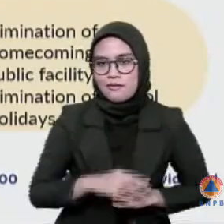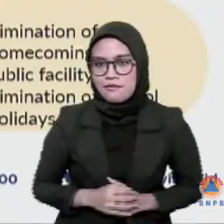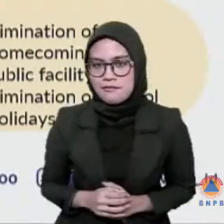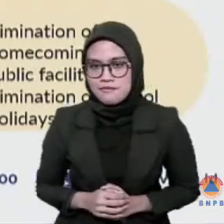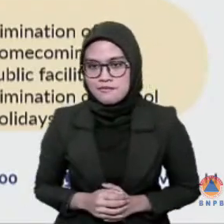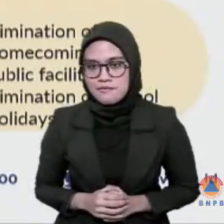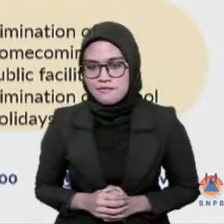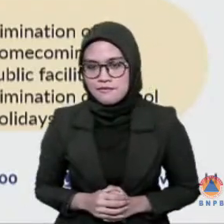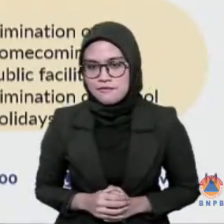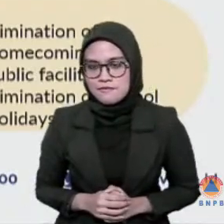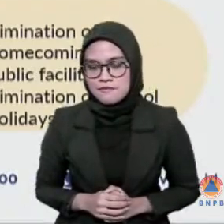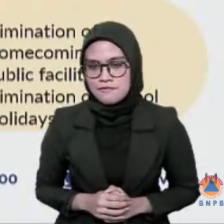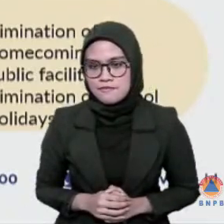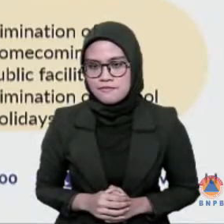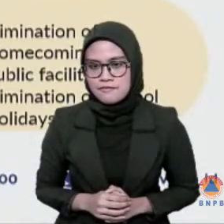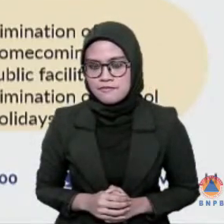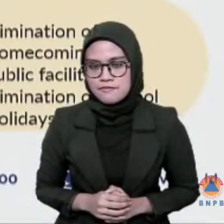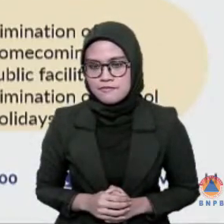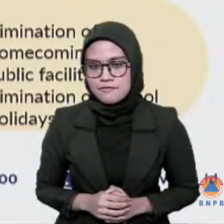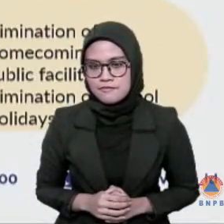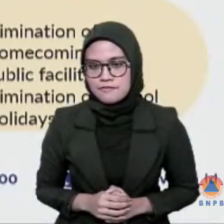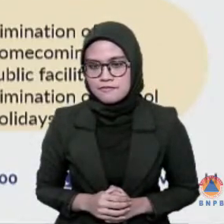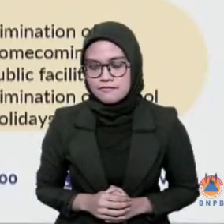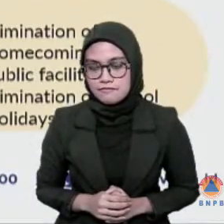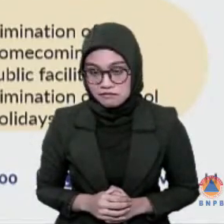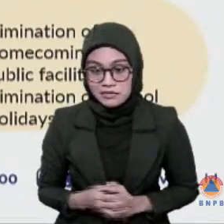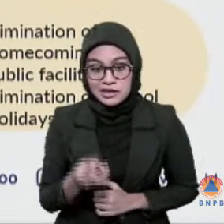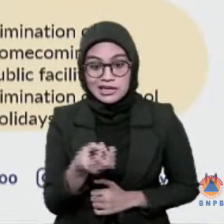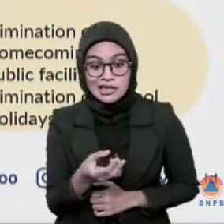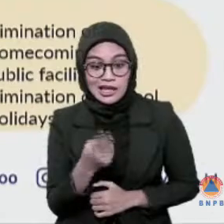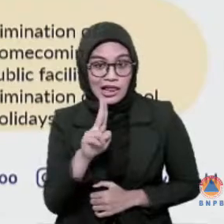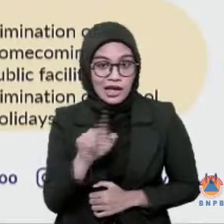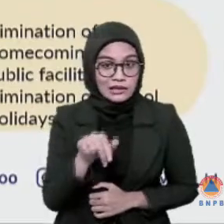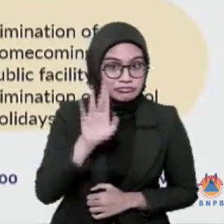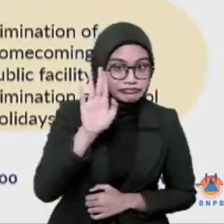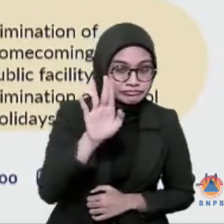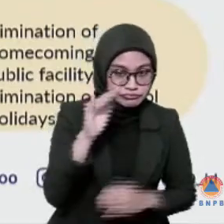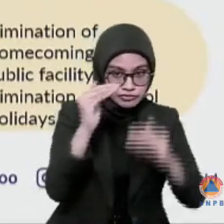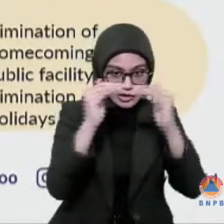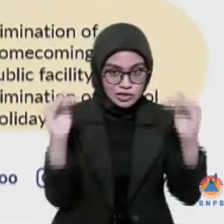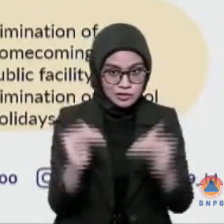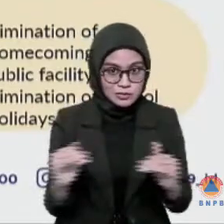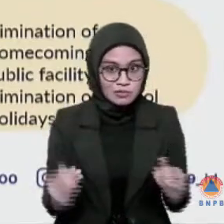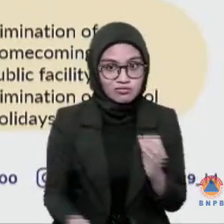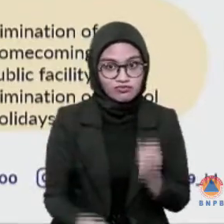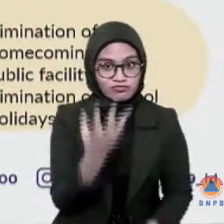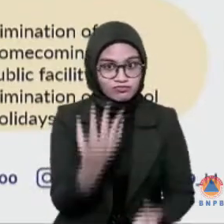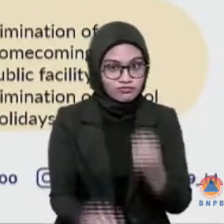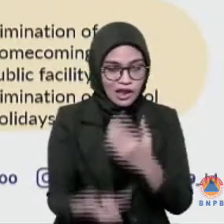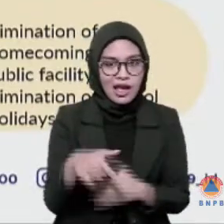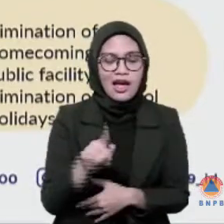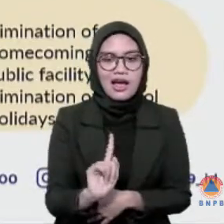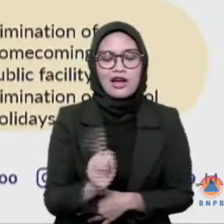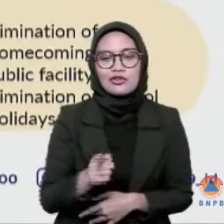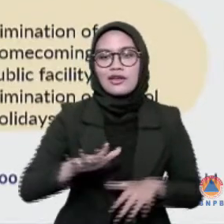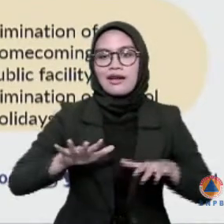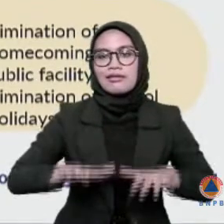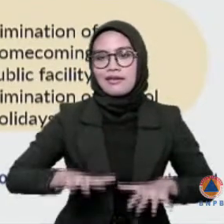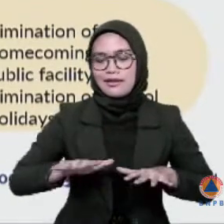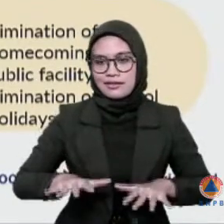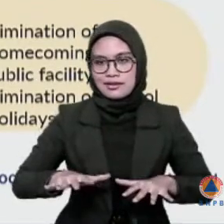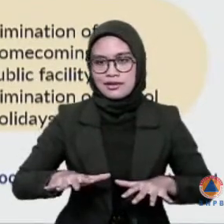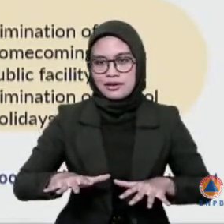government, especially ahead of the Christmas and the New Year celebrations, to maintain the decline of